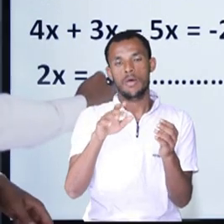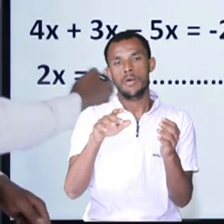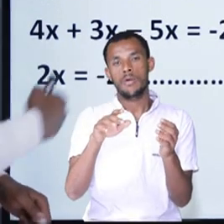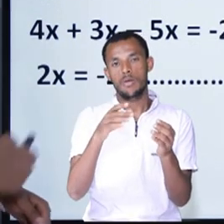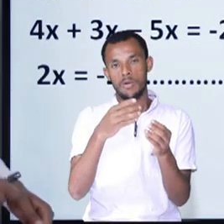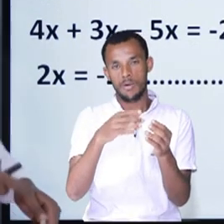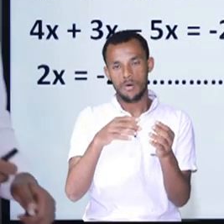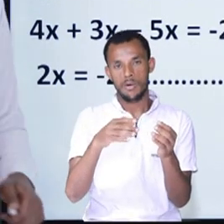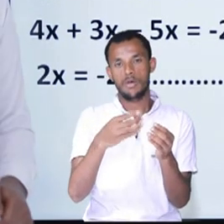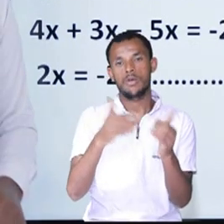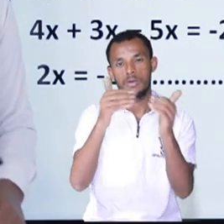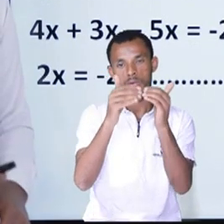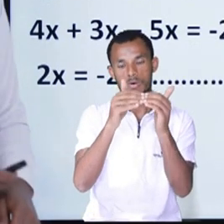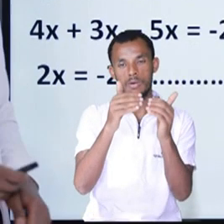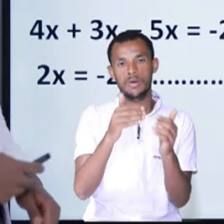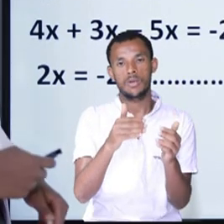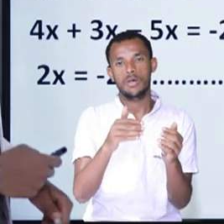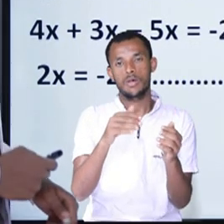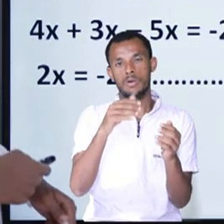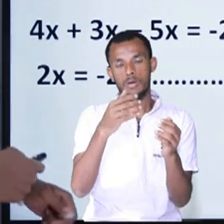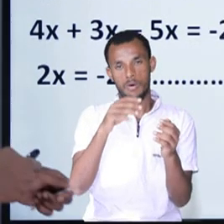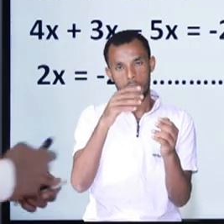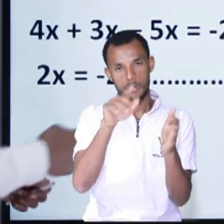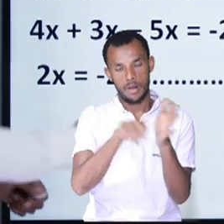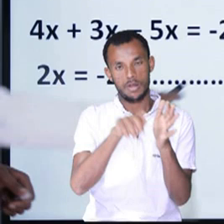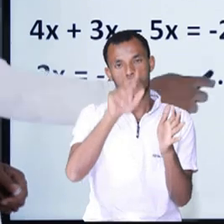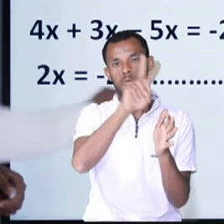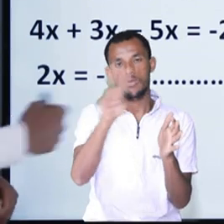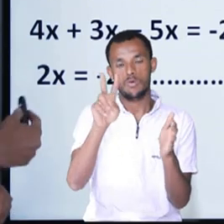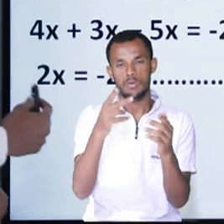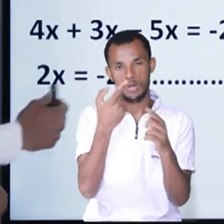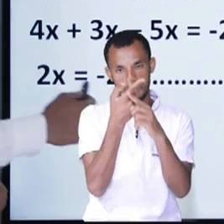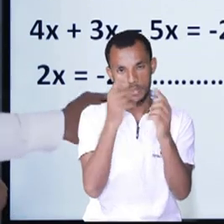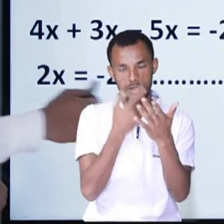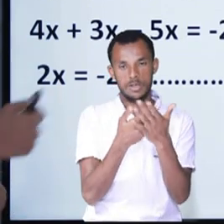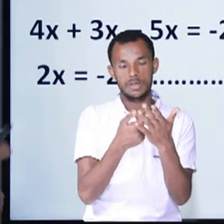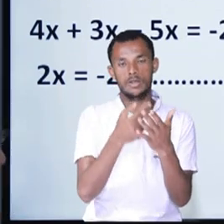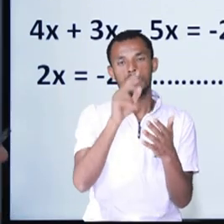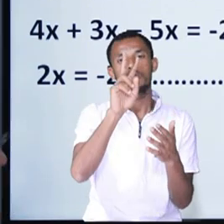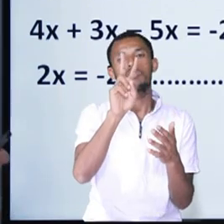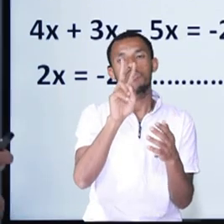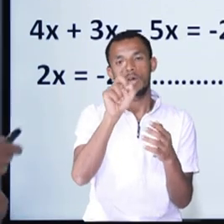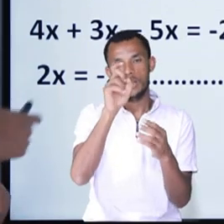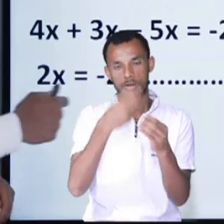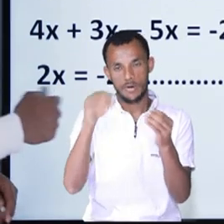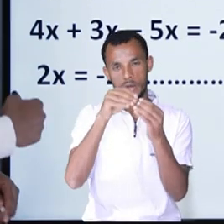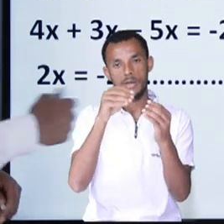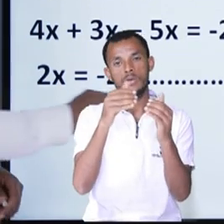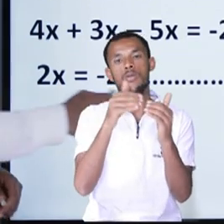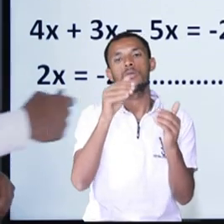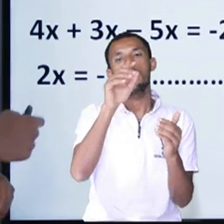is equal to minus 22. So to simplify this, 2x is equal to minus 22.